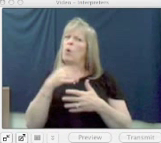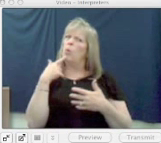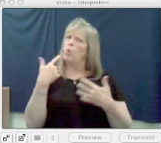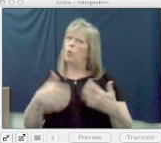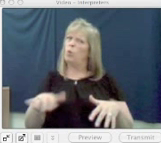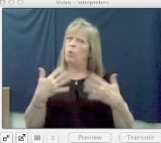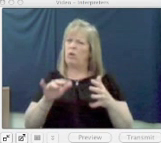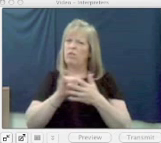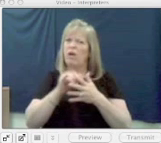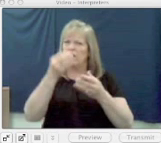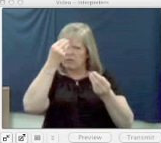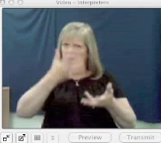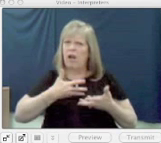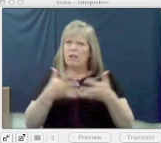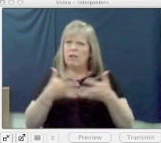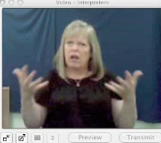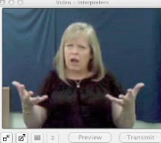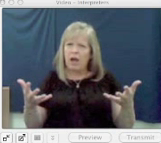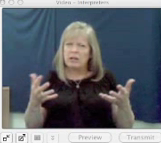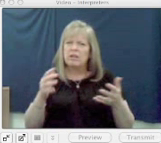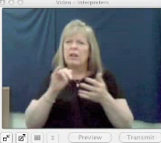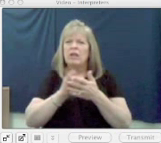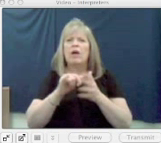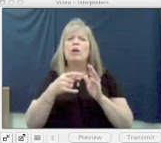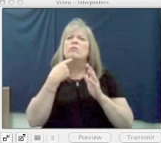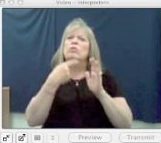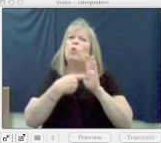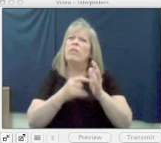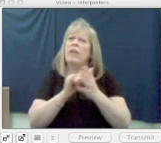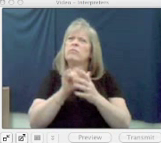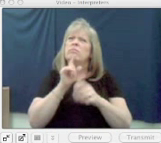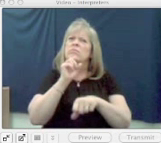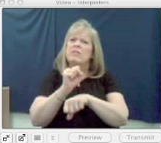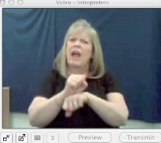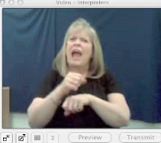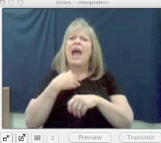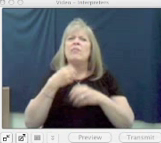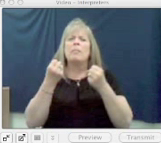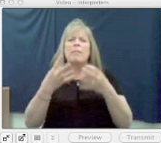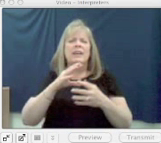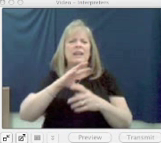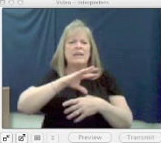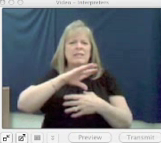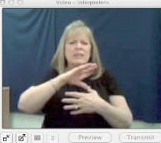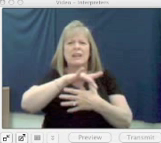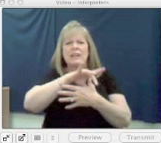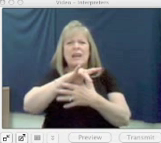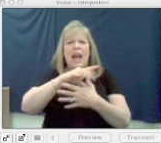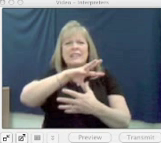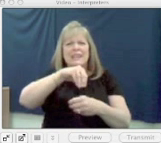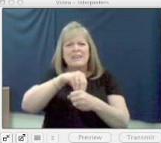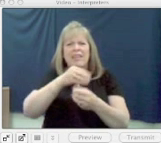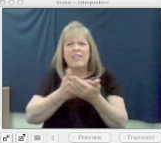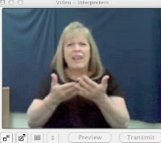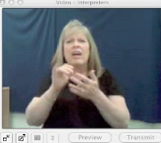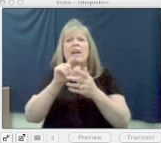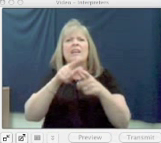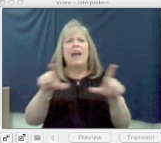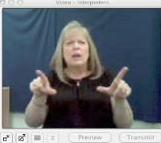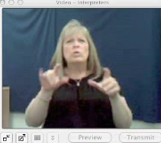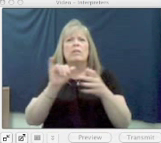It's also evidence of the reality that there are contextual factors outside of language and culture that impact our work.